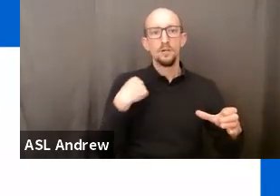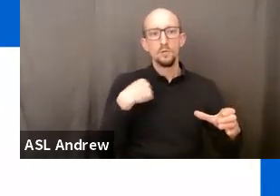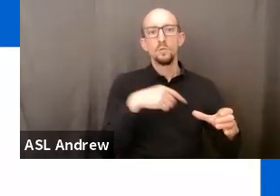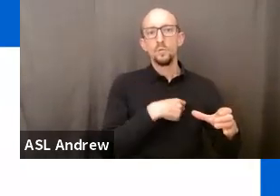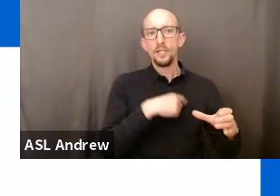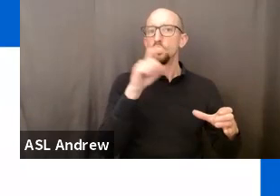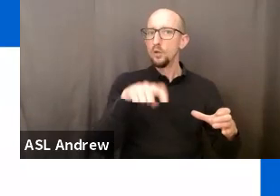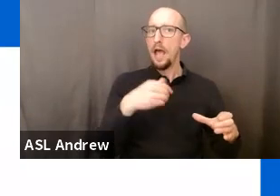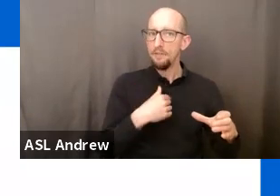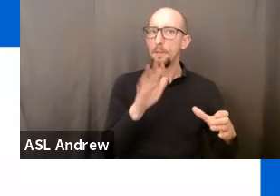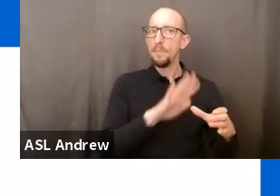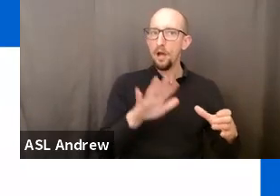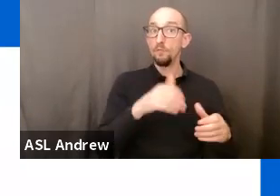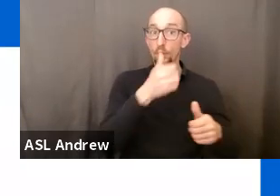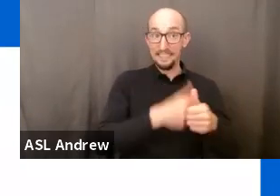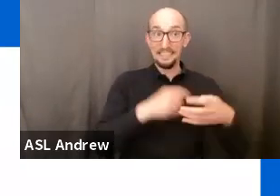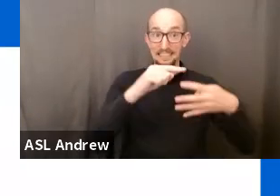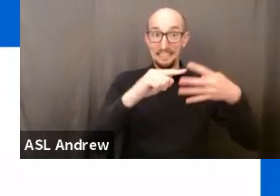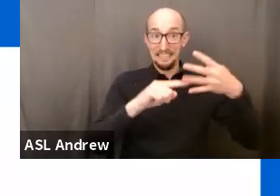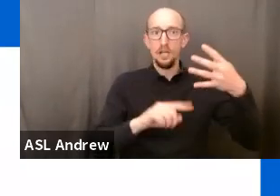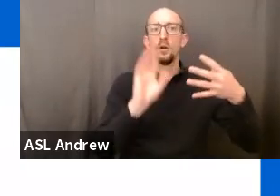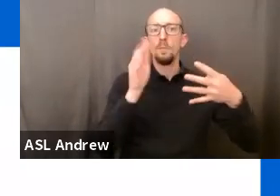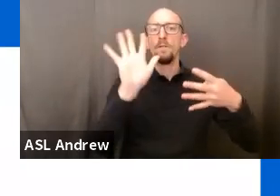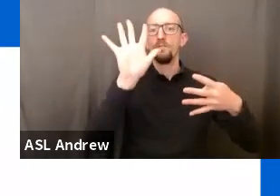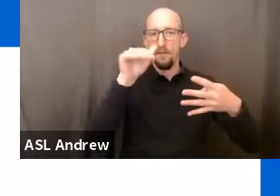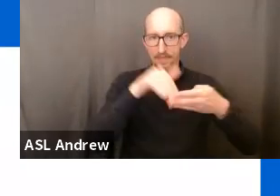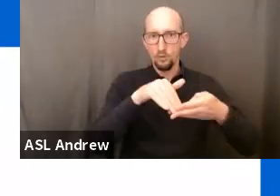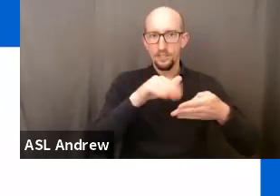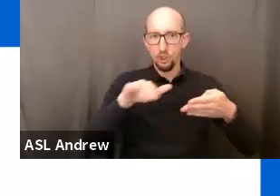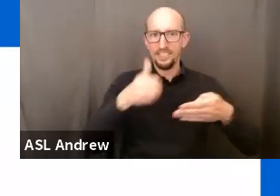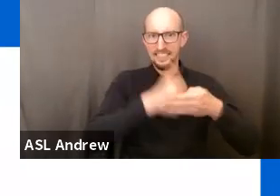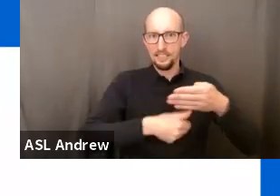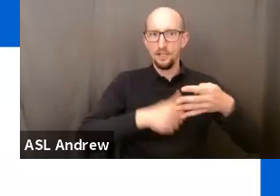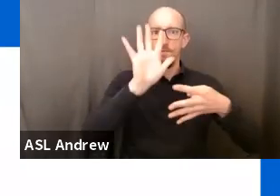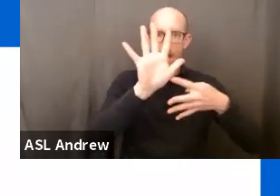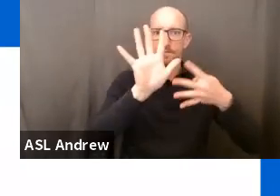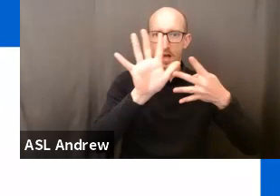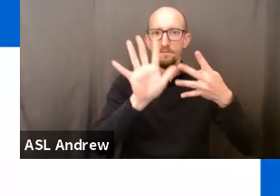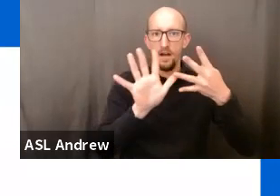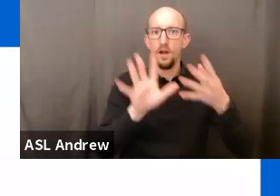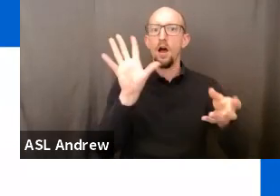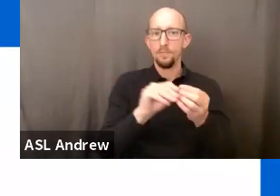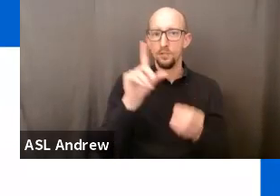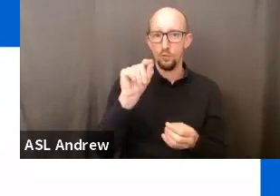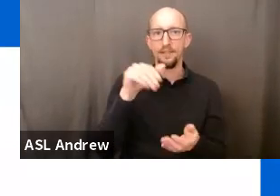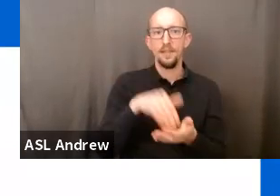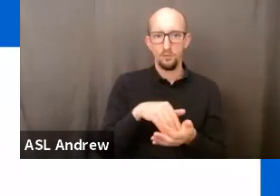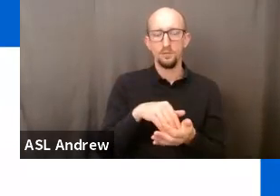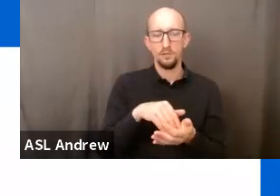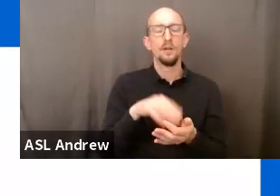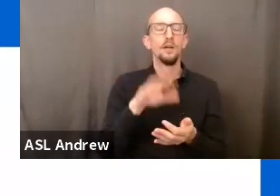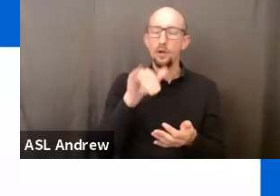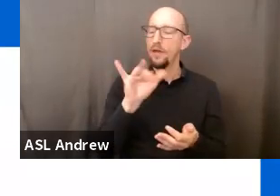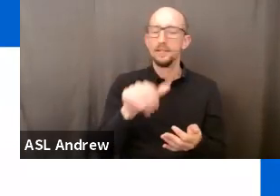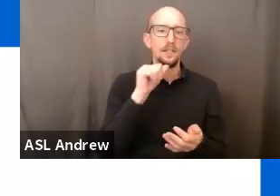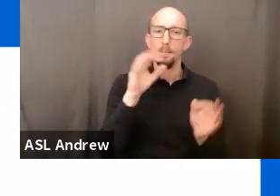at 5,000 children in each tier. We know it won't be perfect because we can't cut a